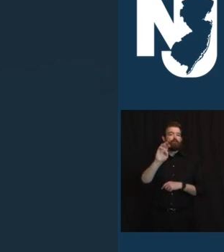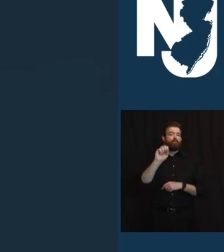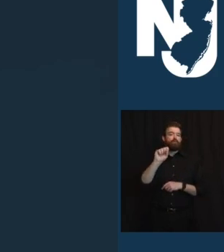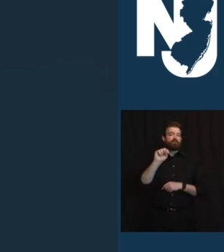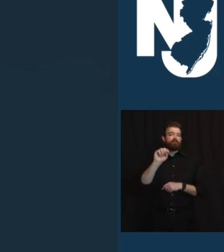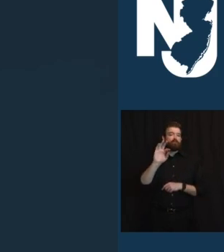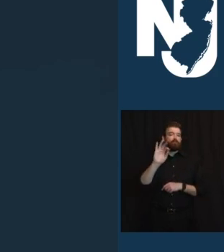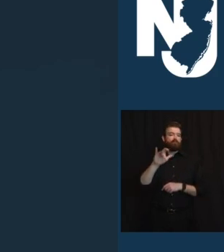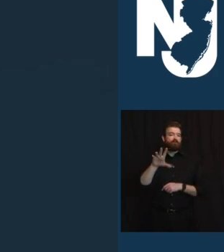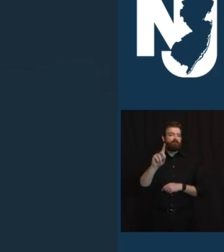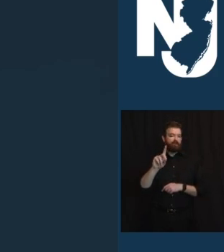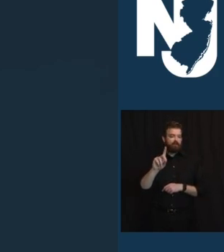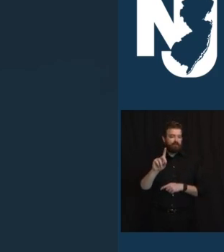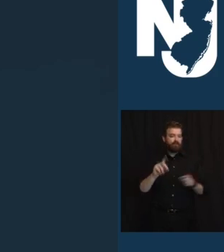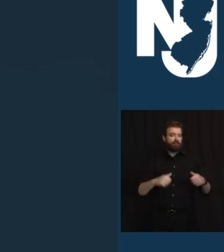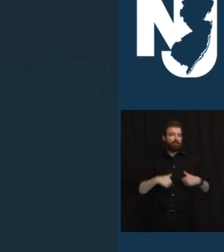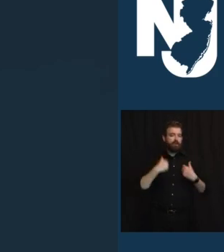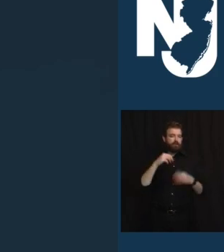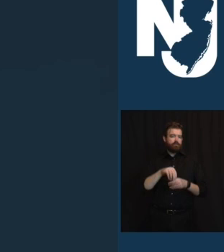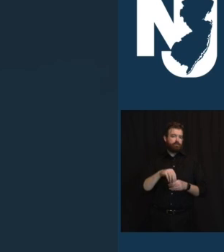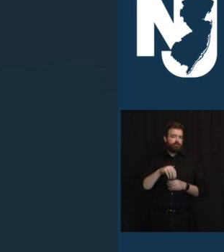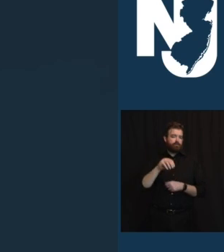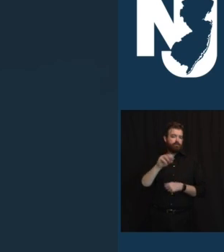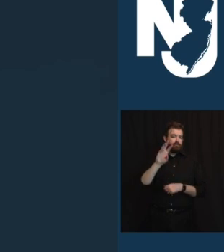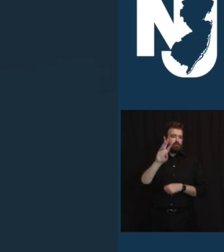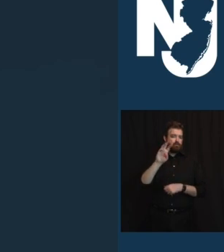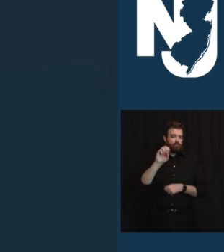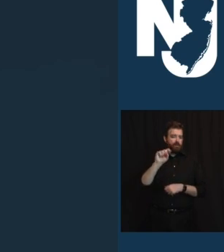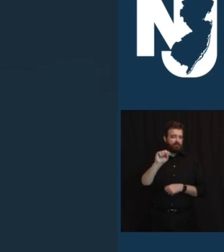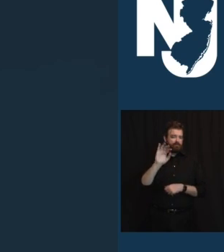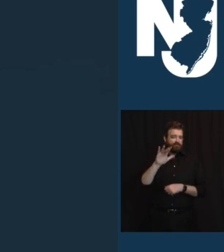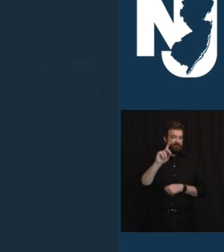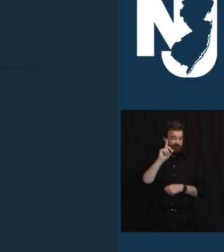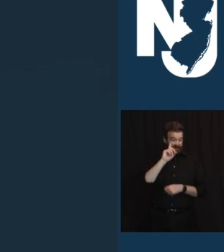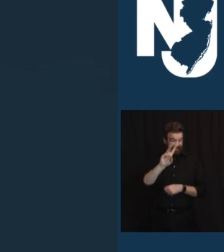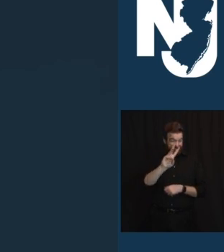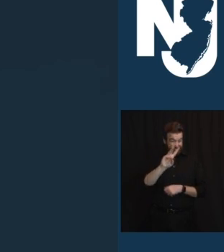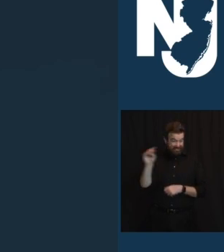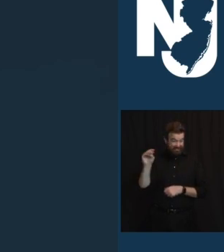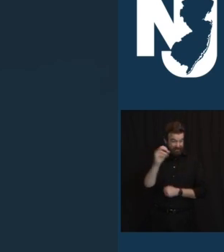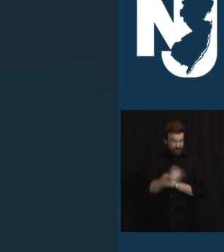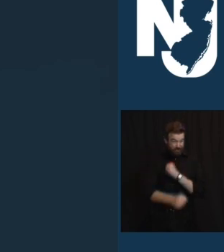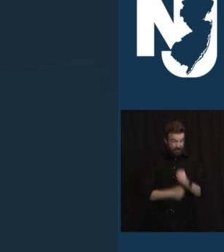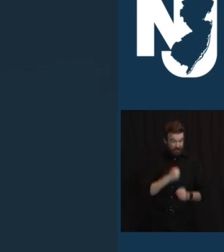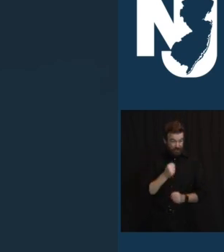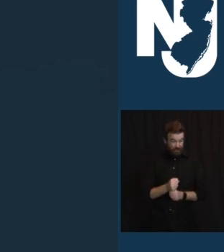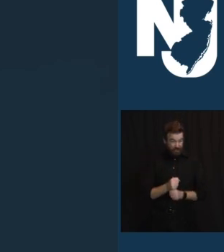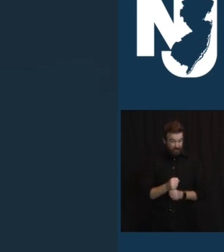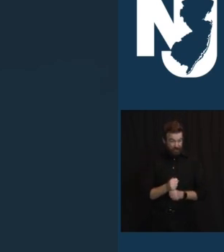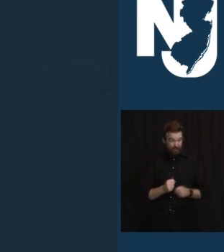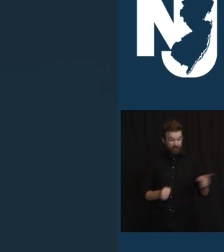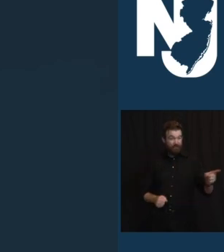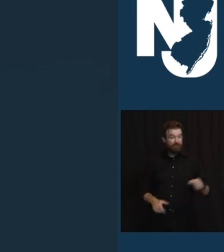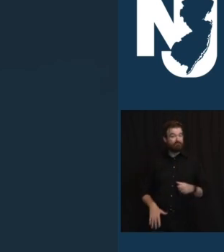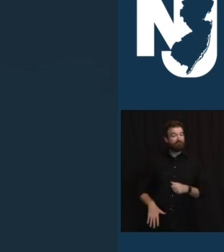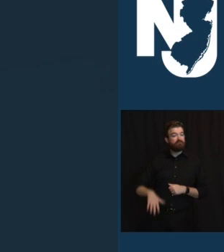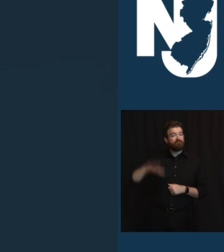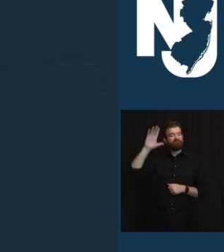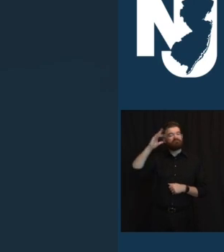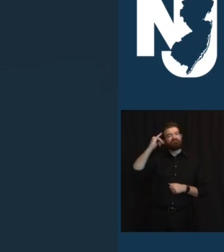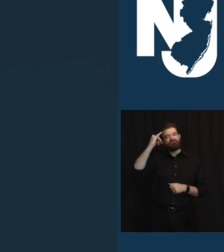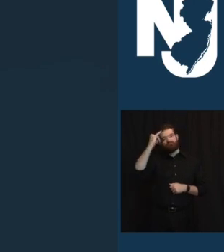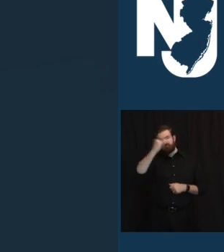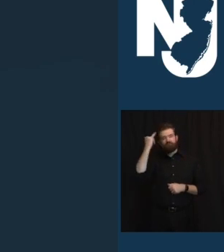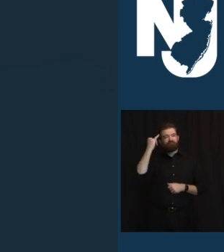home for a scant 60 years. She was raised in a proud Italian-American household in Youngstown,